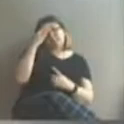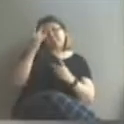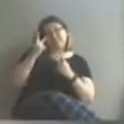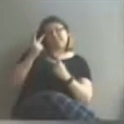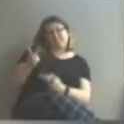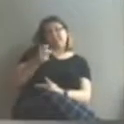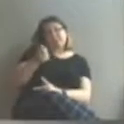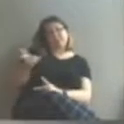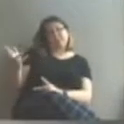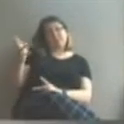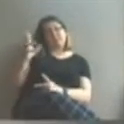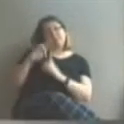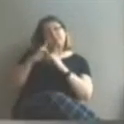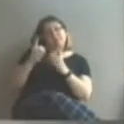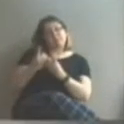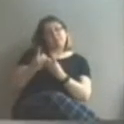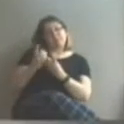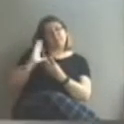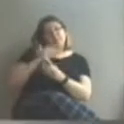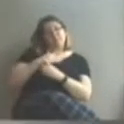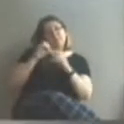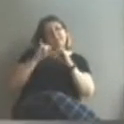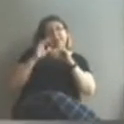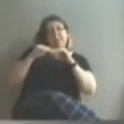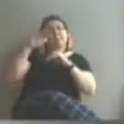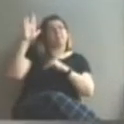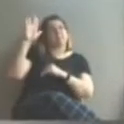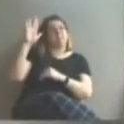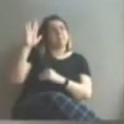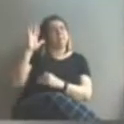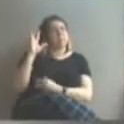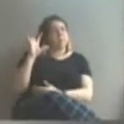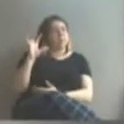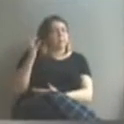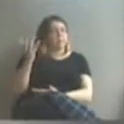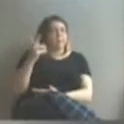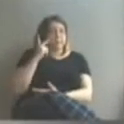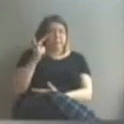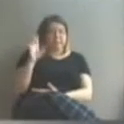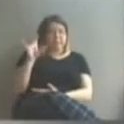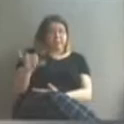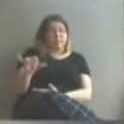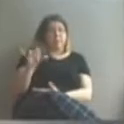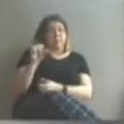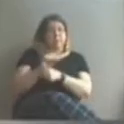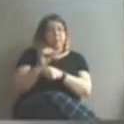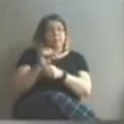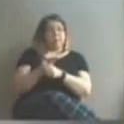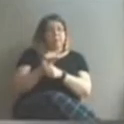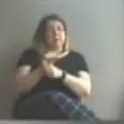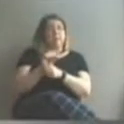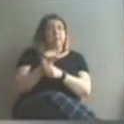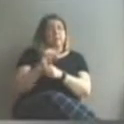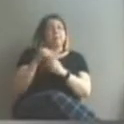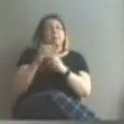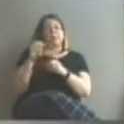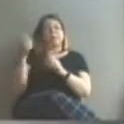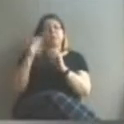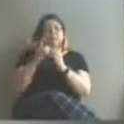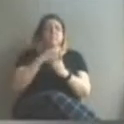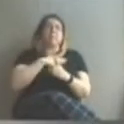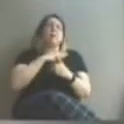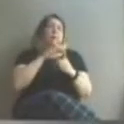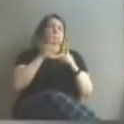visited several districts our size and above, so is this have you seen this at work in a large district? I know that my